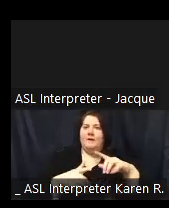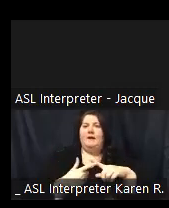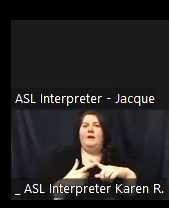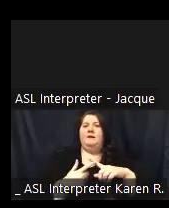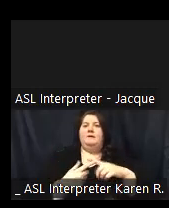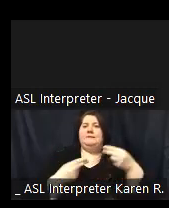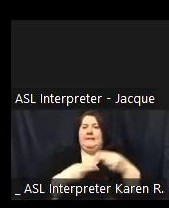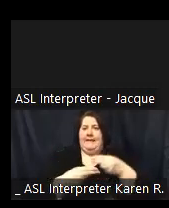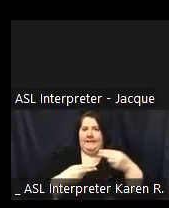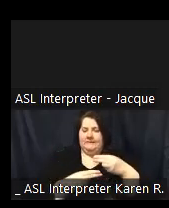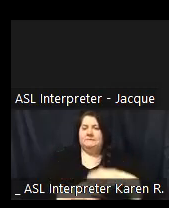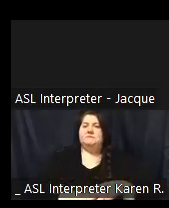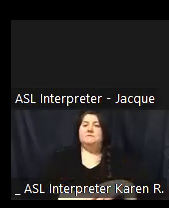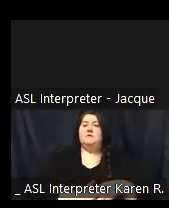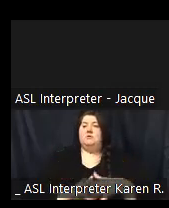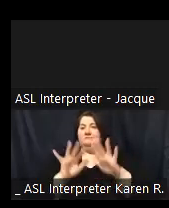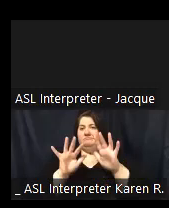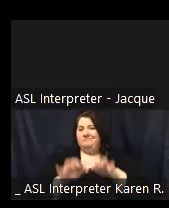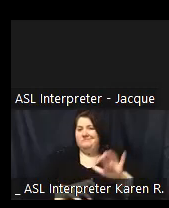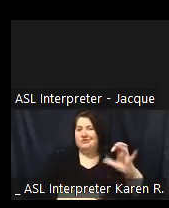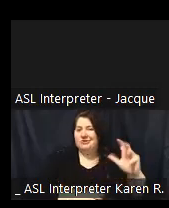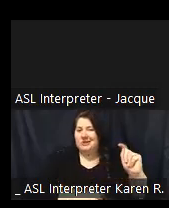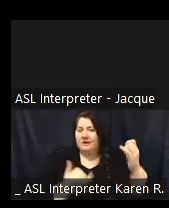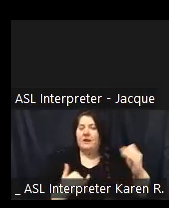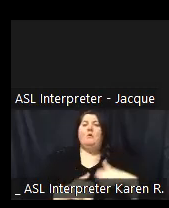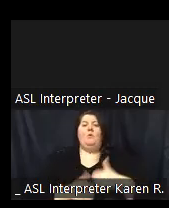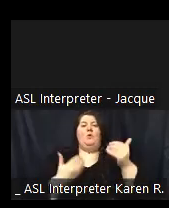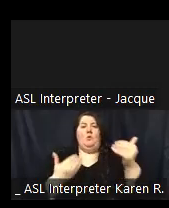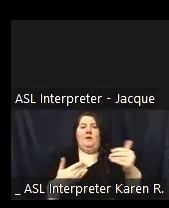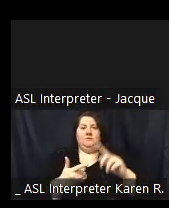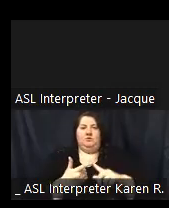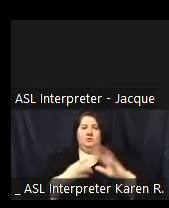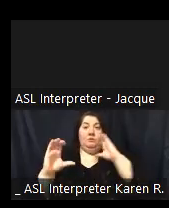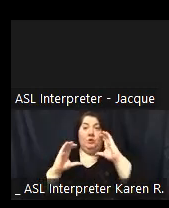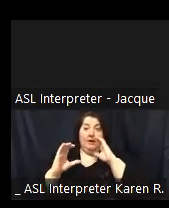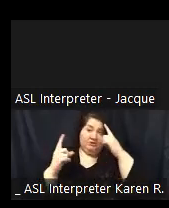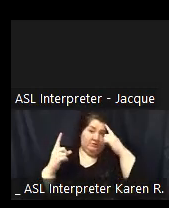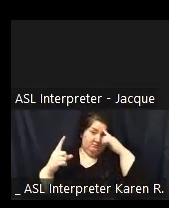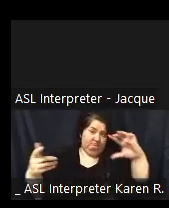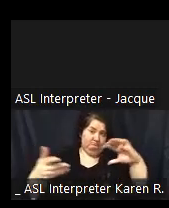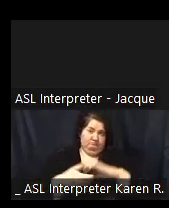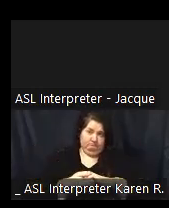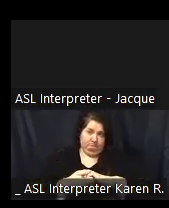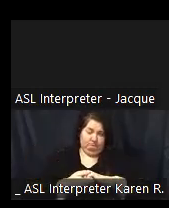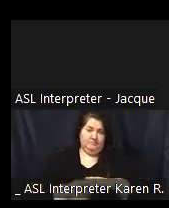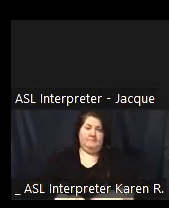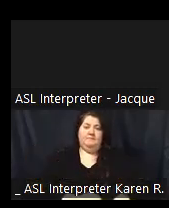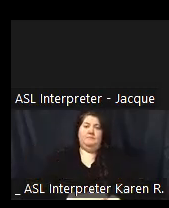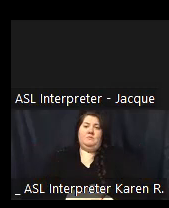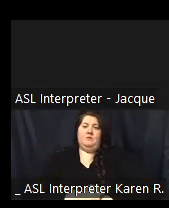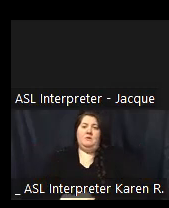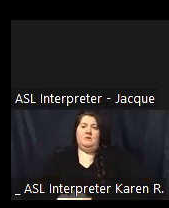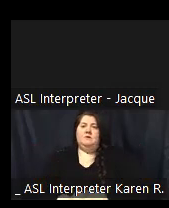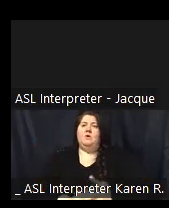So while everyone's doing that, I will go ahead and move on to communication and collaboration. So we talked about this one